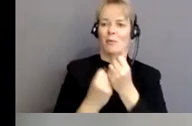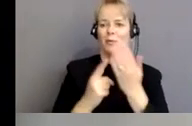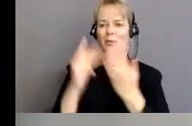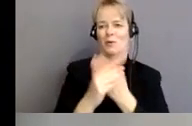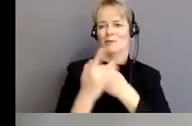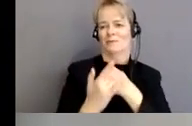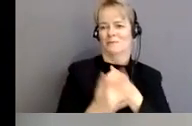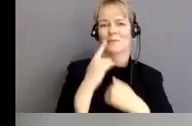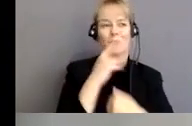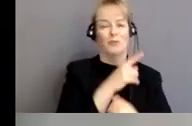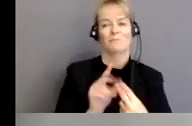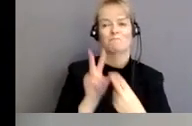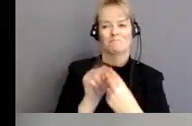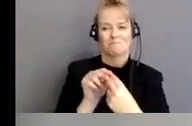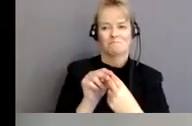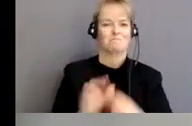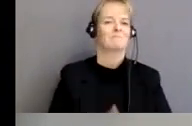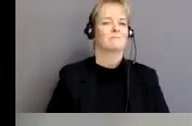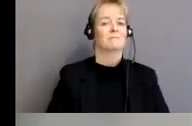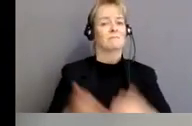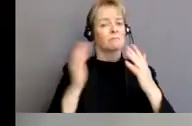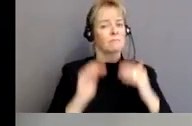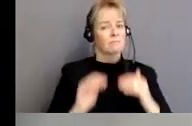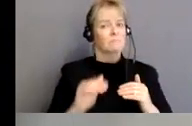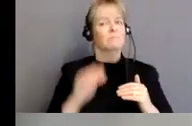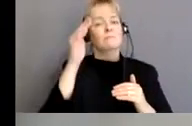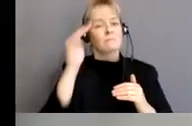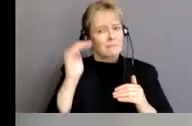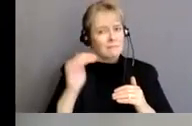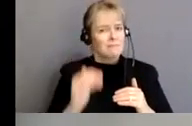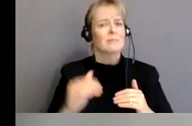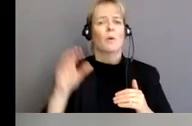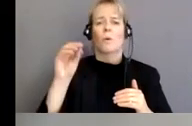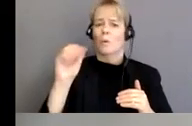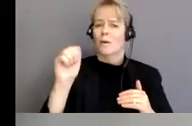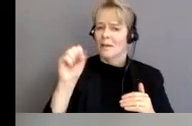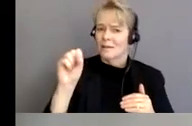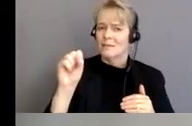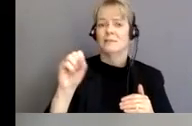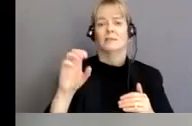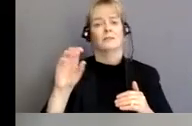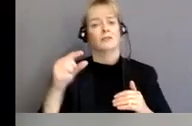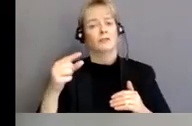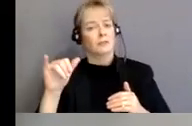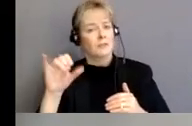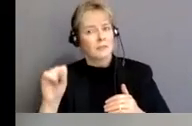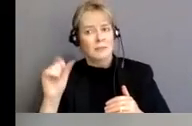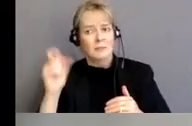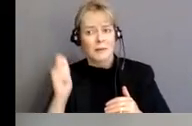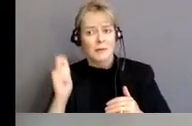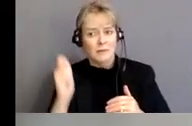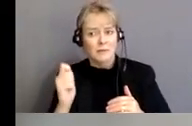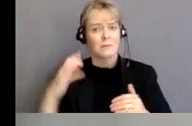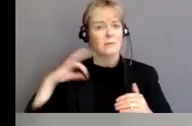So I talked about the recovery benefit. There's the OAS. There's the Ontario Gains